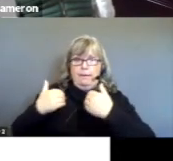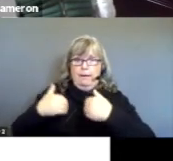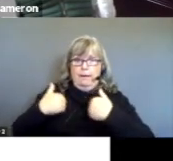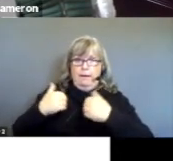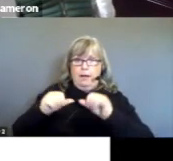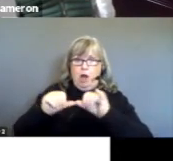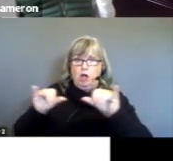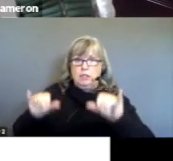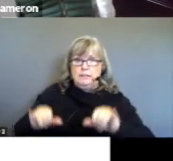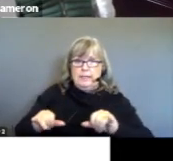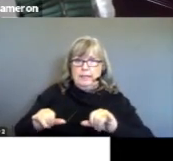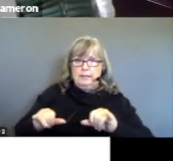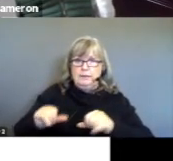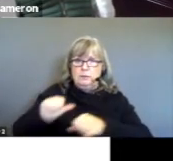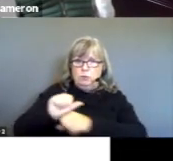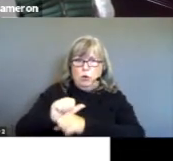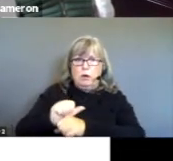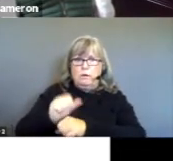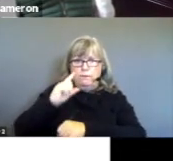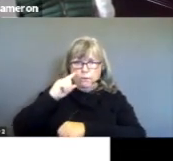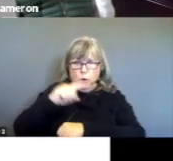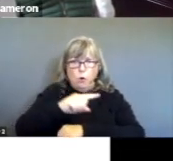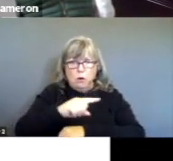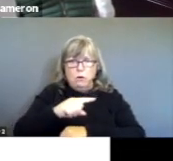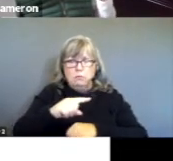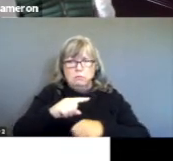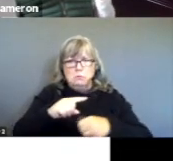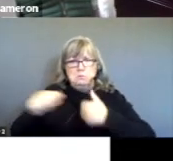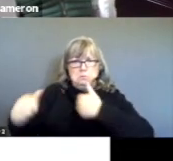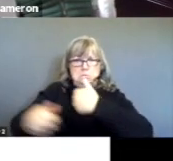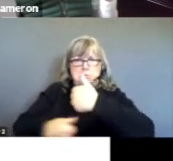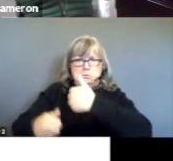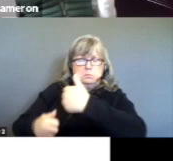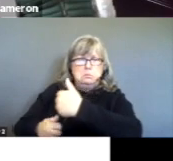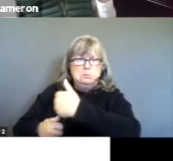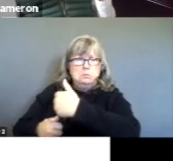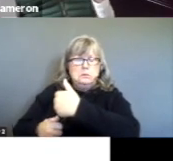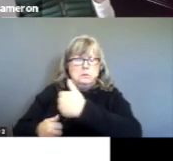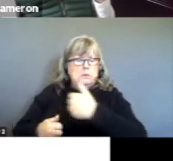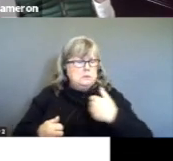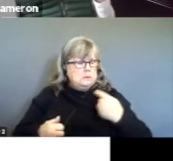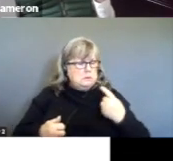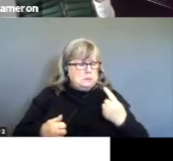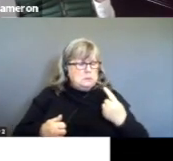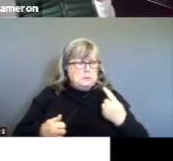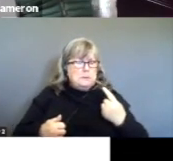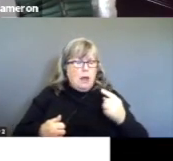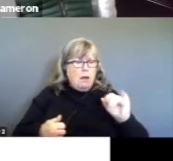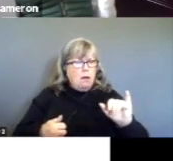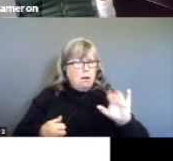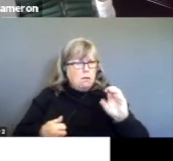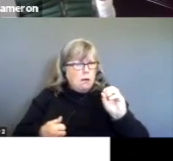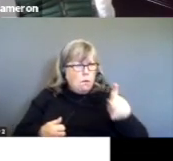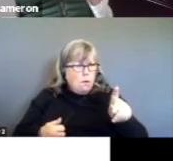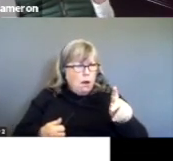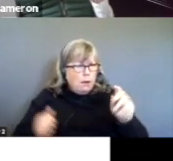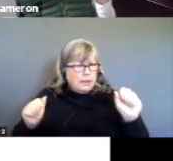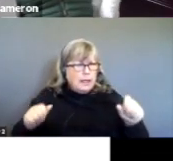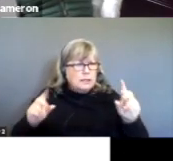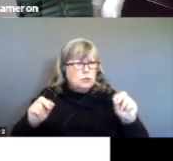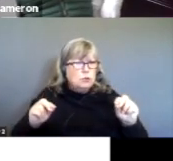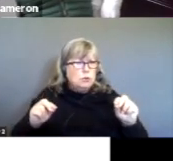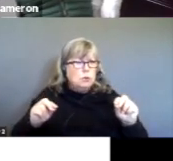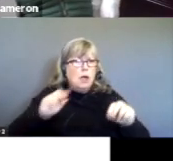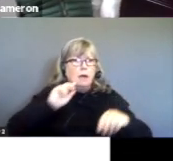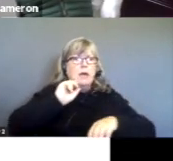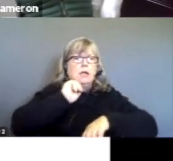about the model, and said, I'll form a worker co-op and sell my